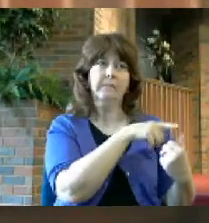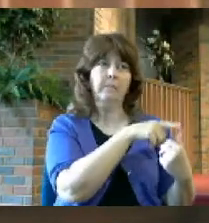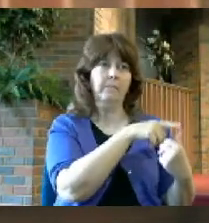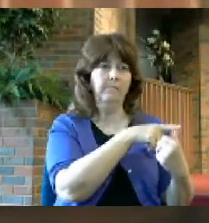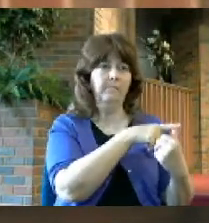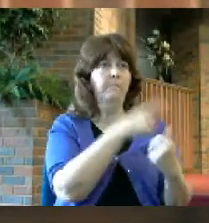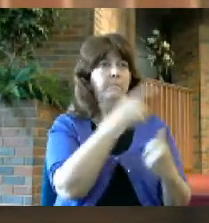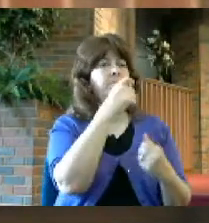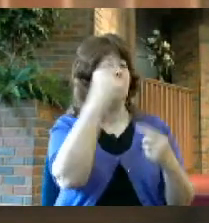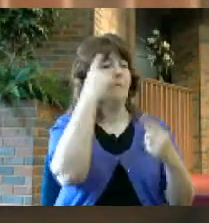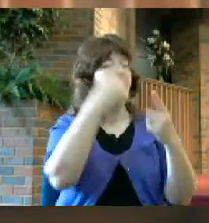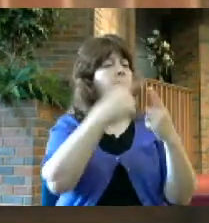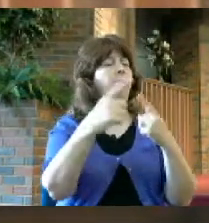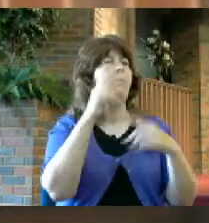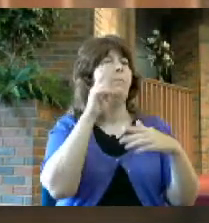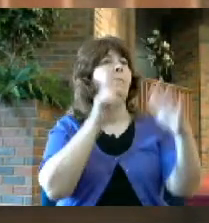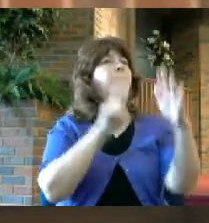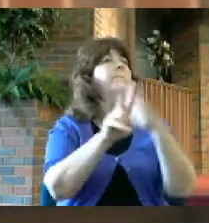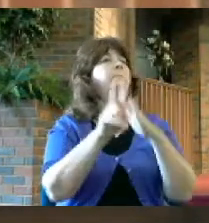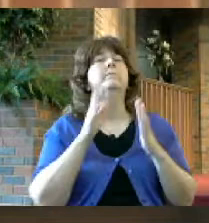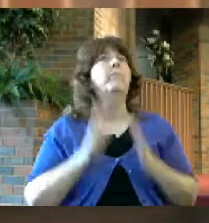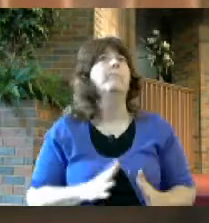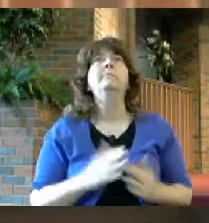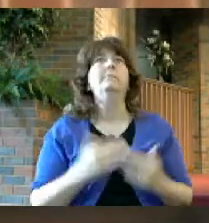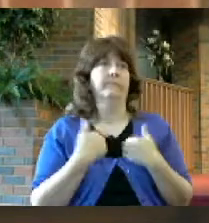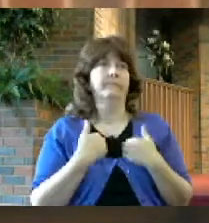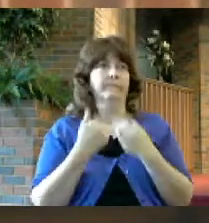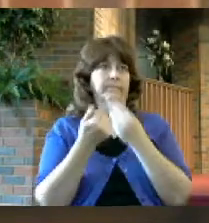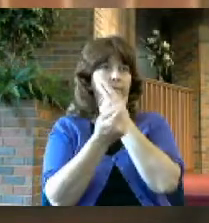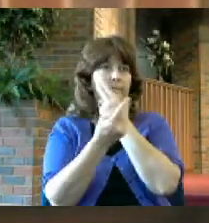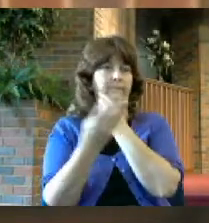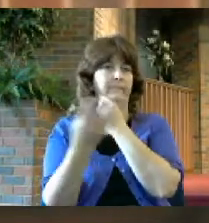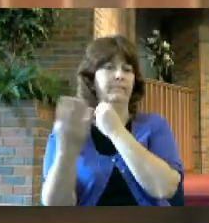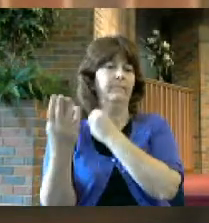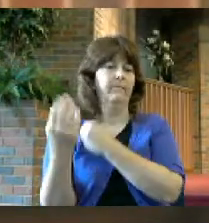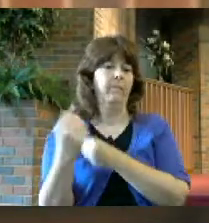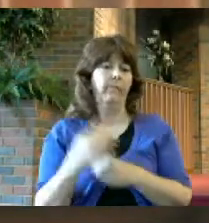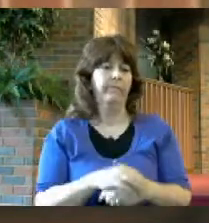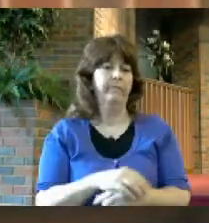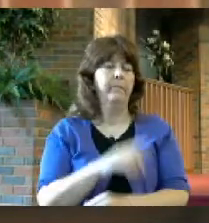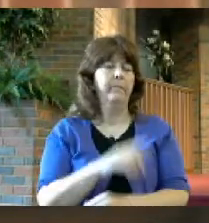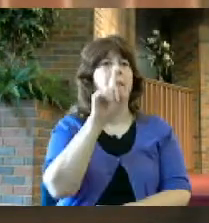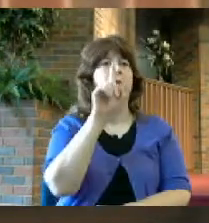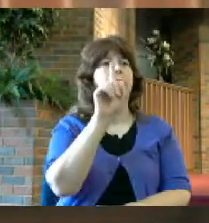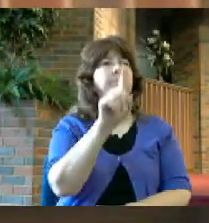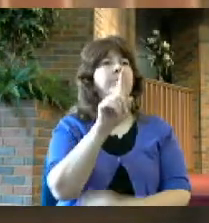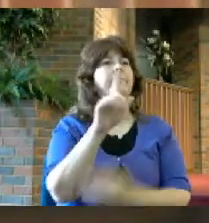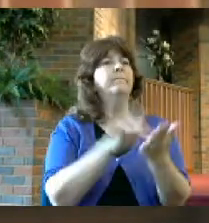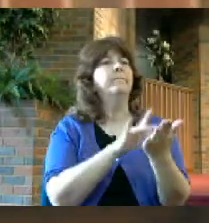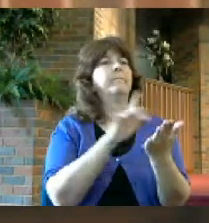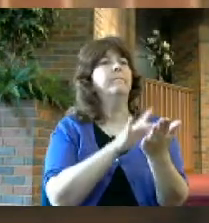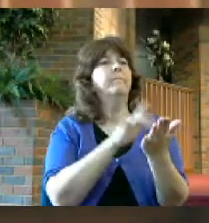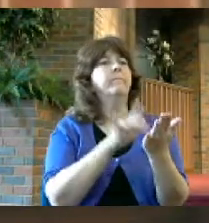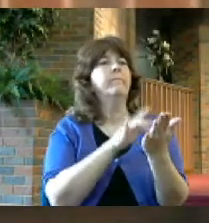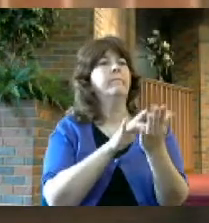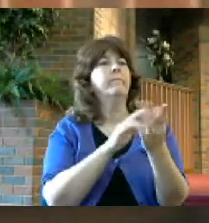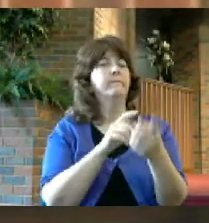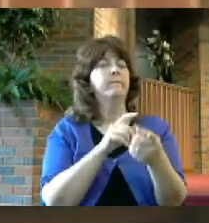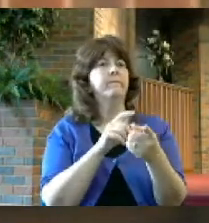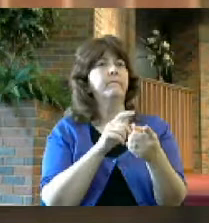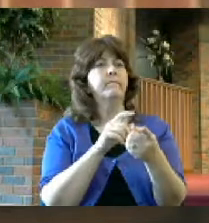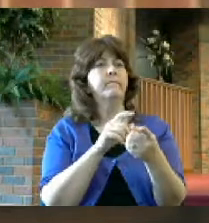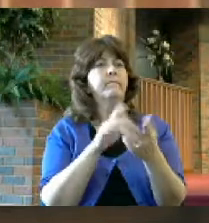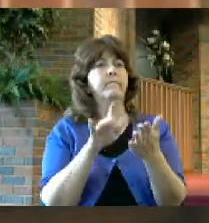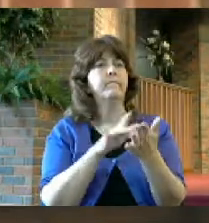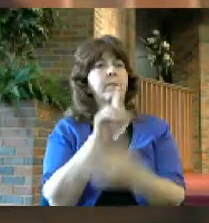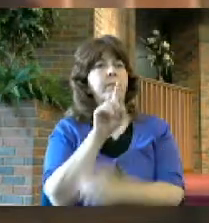make reference in 1 Kings chapter 16. I'll give you a moment to turn there. I'll start reading in verse 25 in a moment. 1